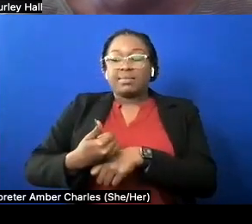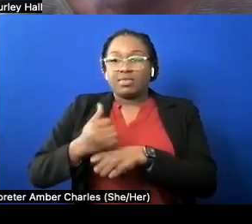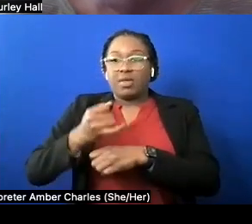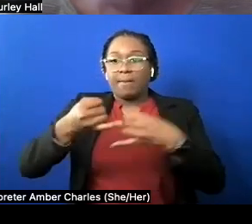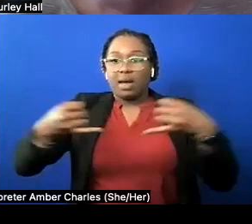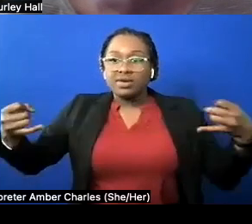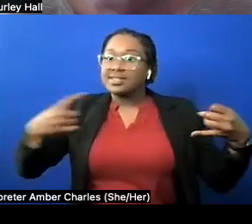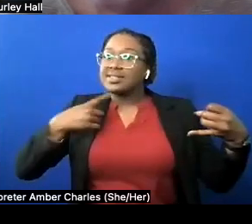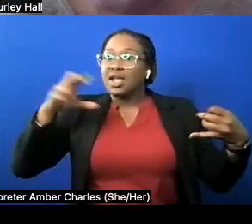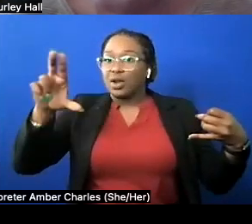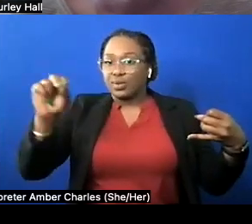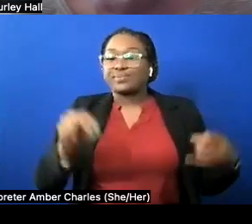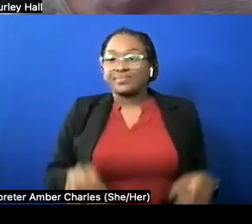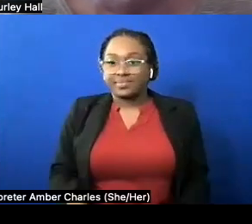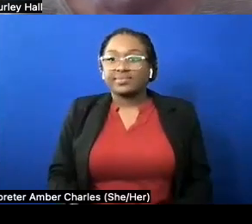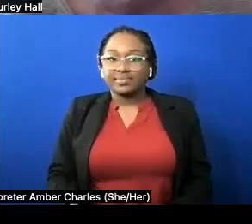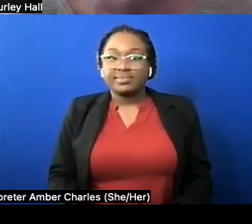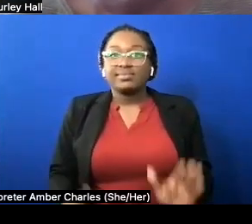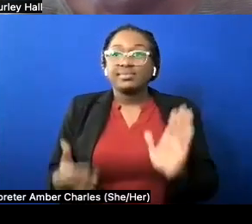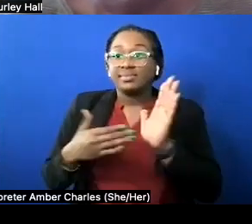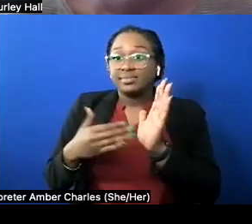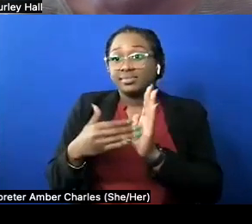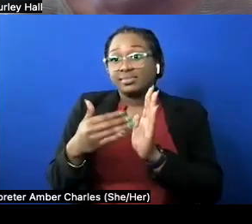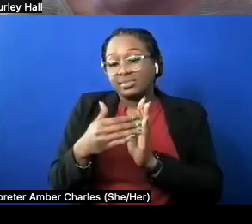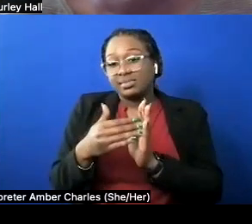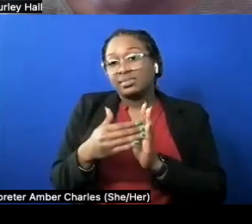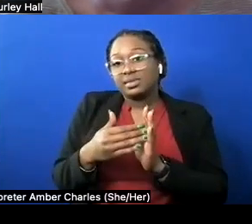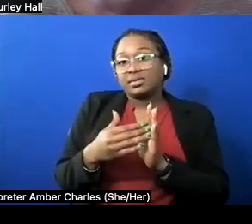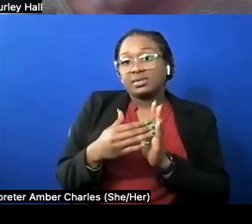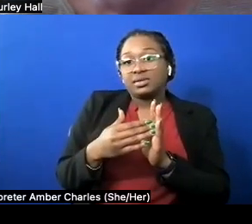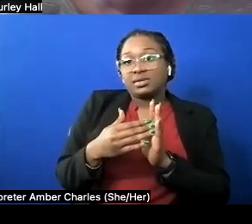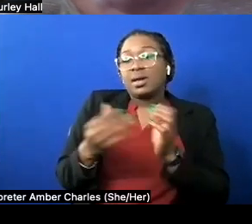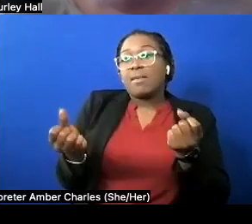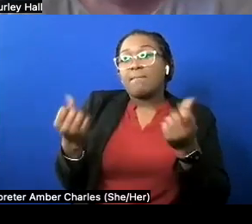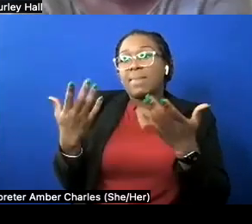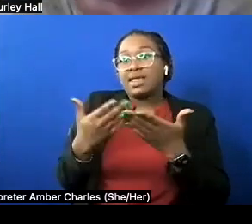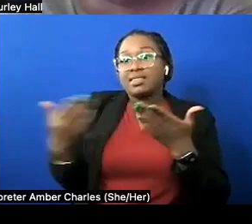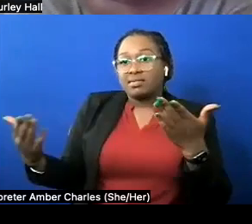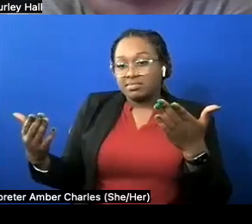saying no. Often, you know, many things,